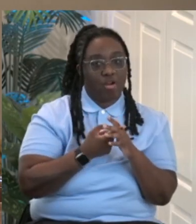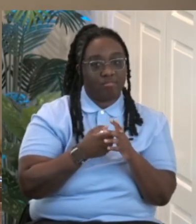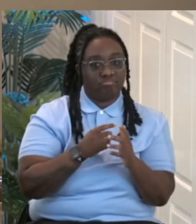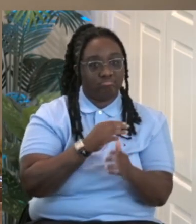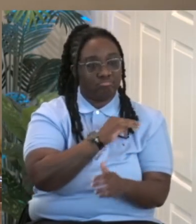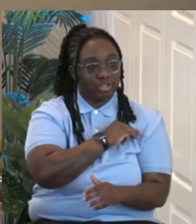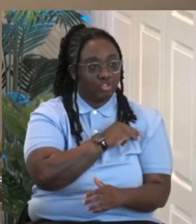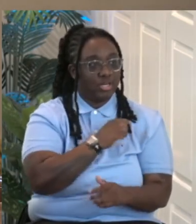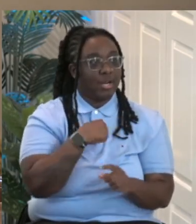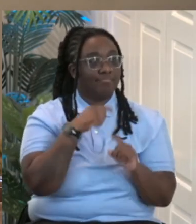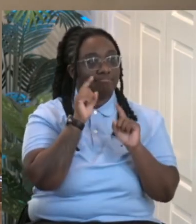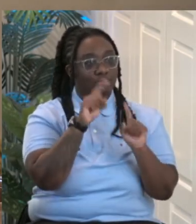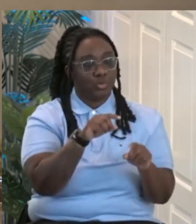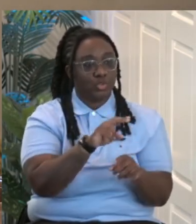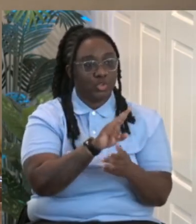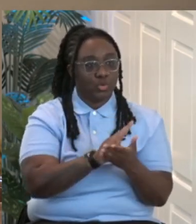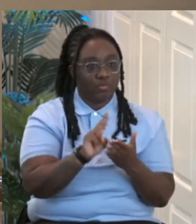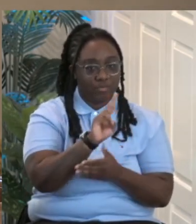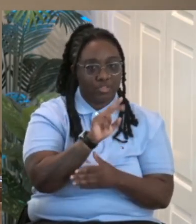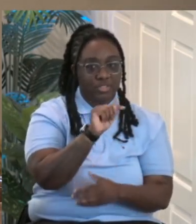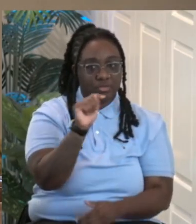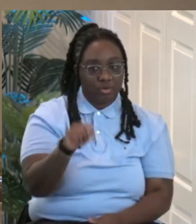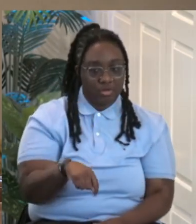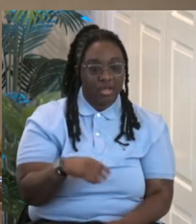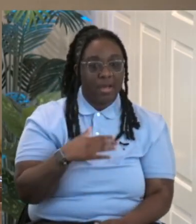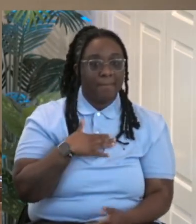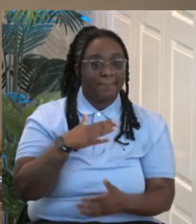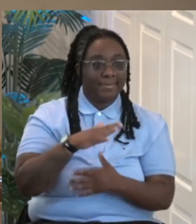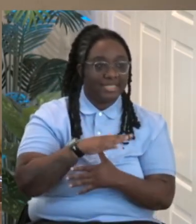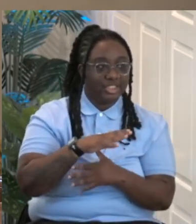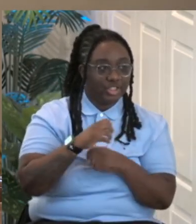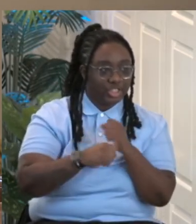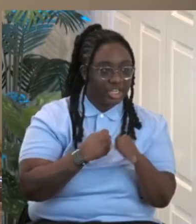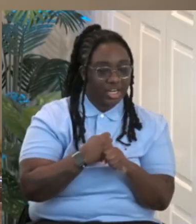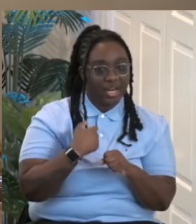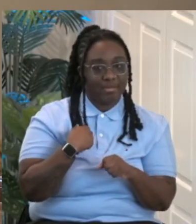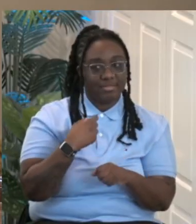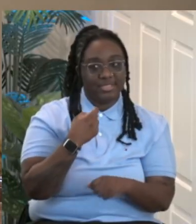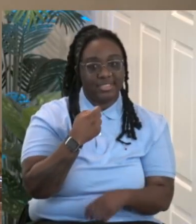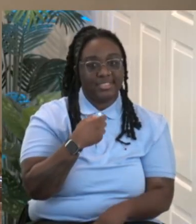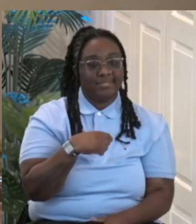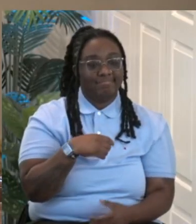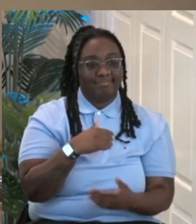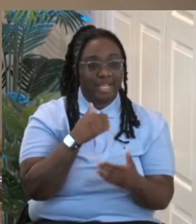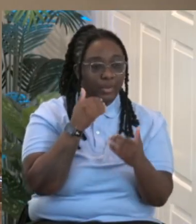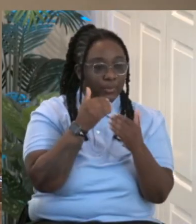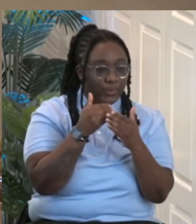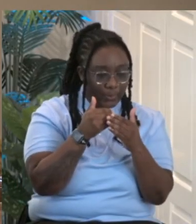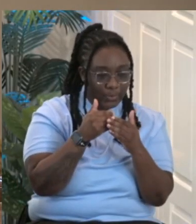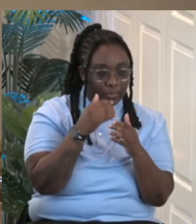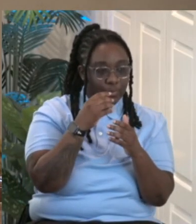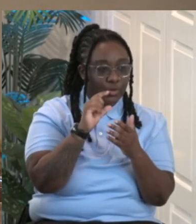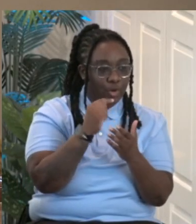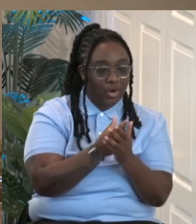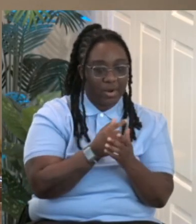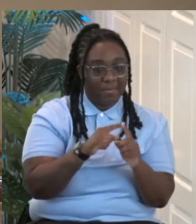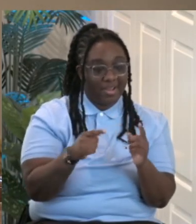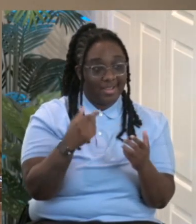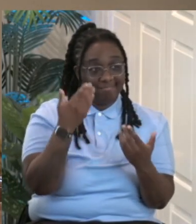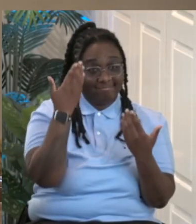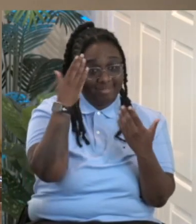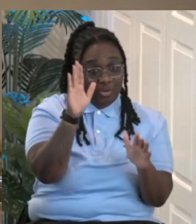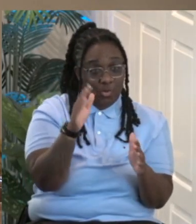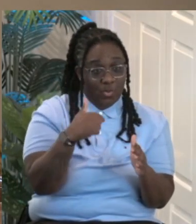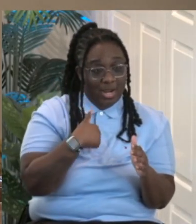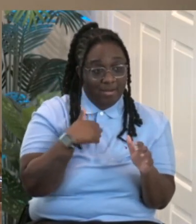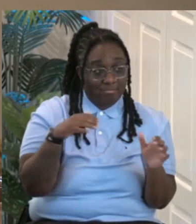of Tulsa, my senior year, getting ready to graduate, I didn't know what I wanted to do. I didn't have